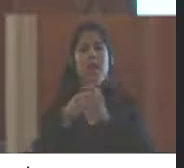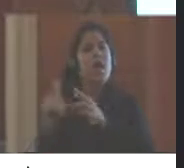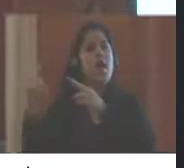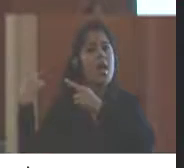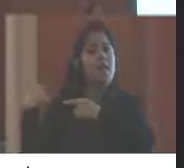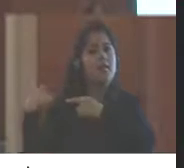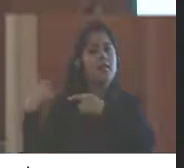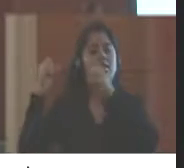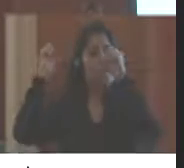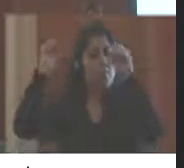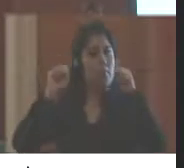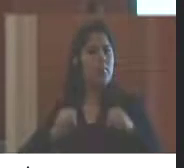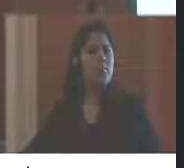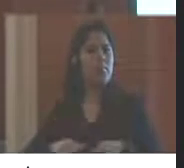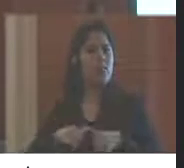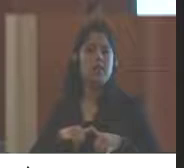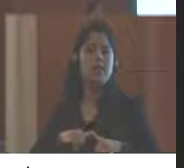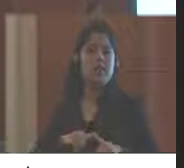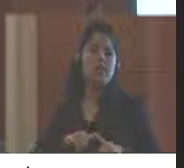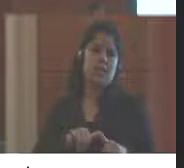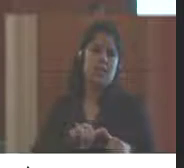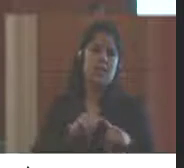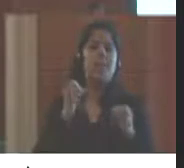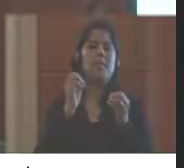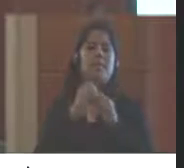the education, I would say